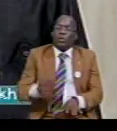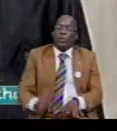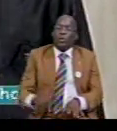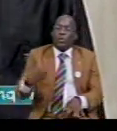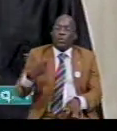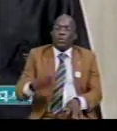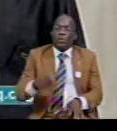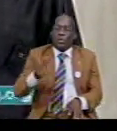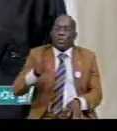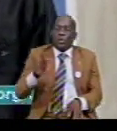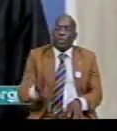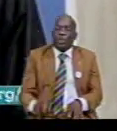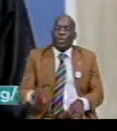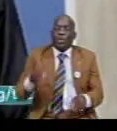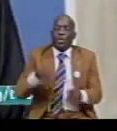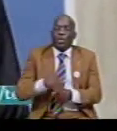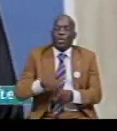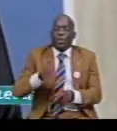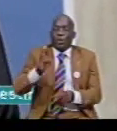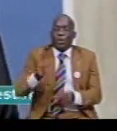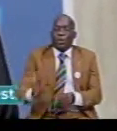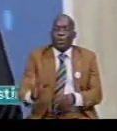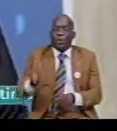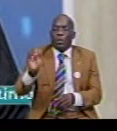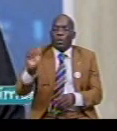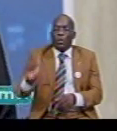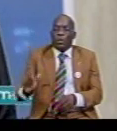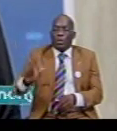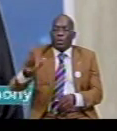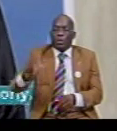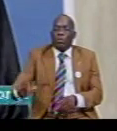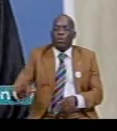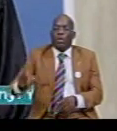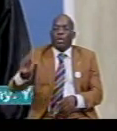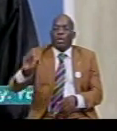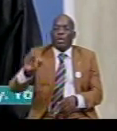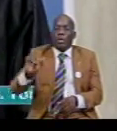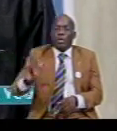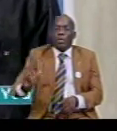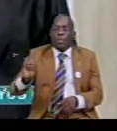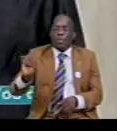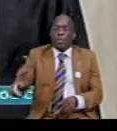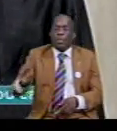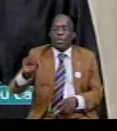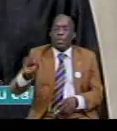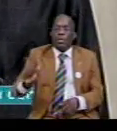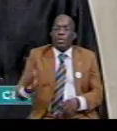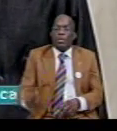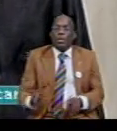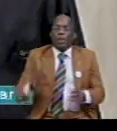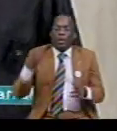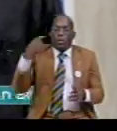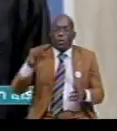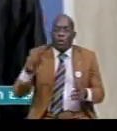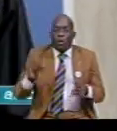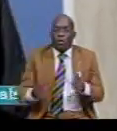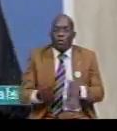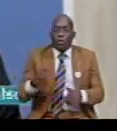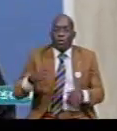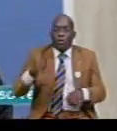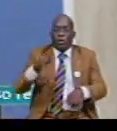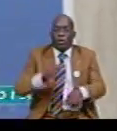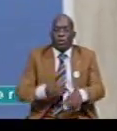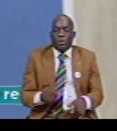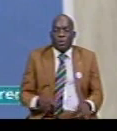and the second one happened live at the Alpha location here. For the first one, though I was saying I'm going to testify